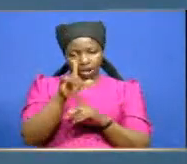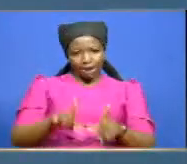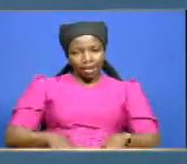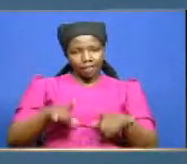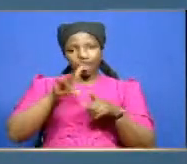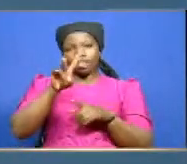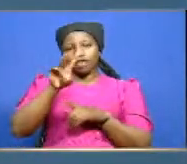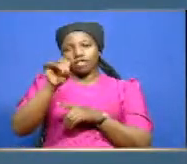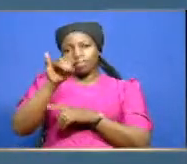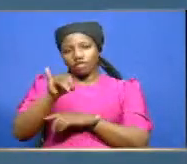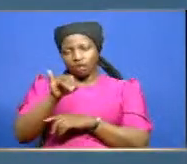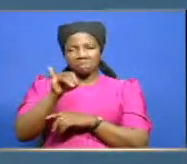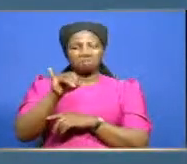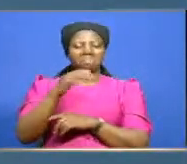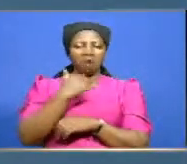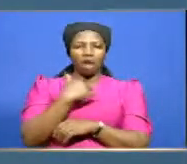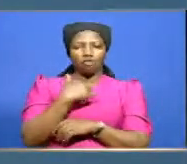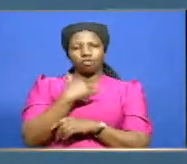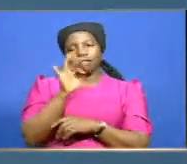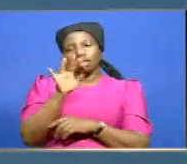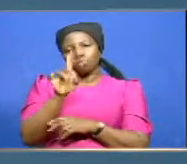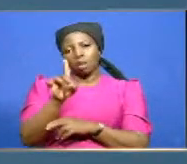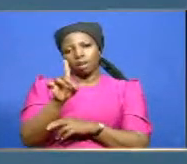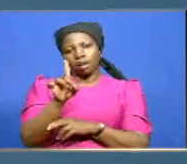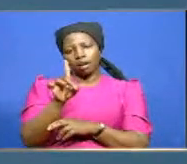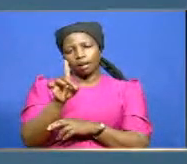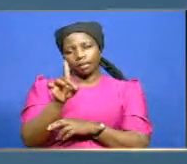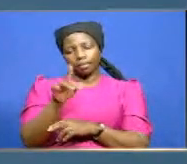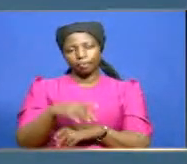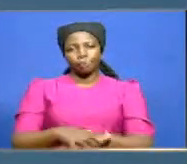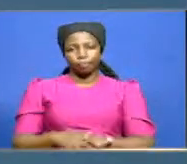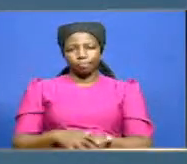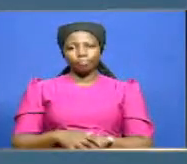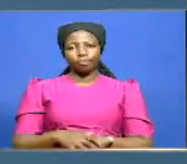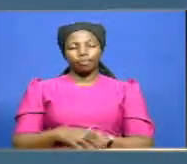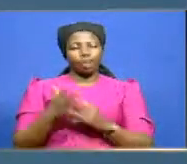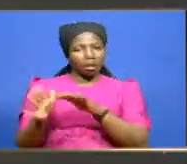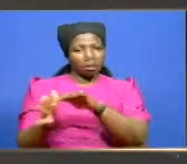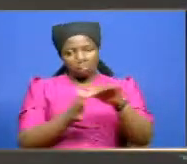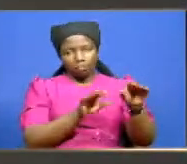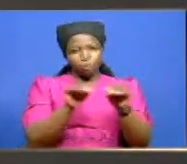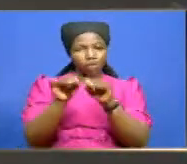we are looking forward towards highs of 31 degrees Celsius. Let's